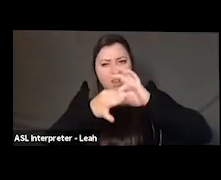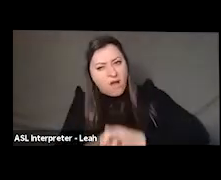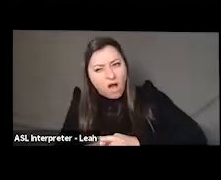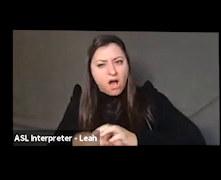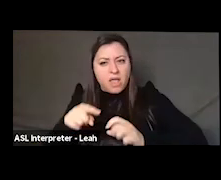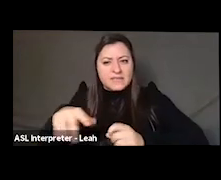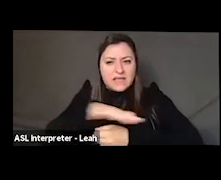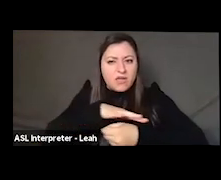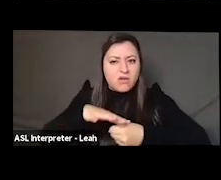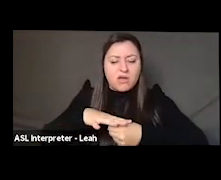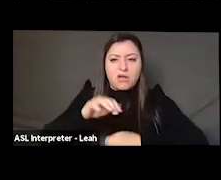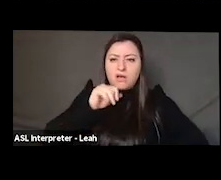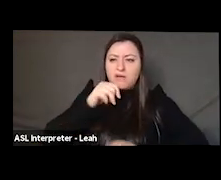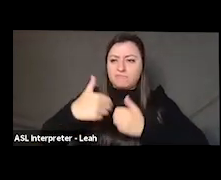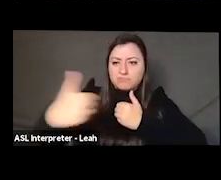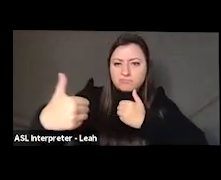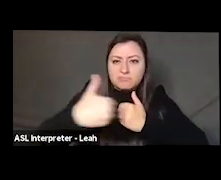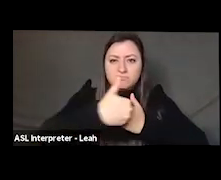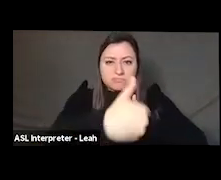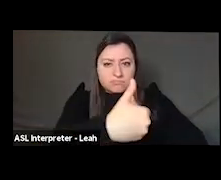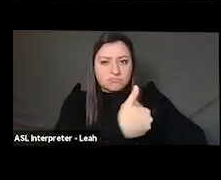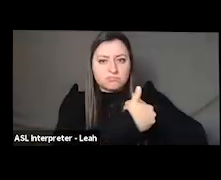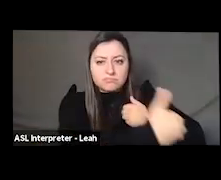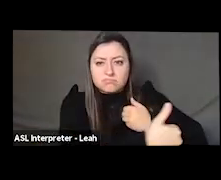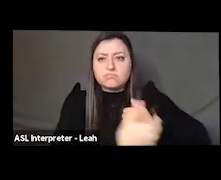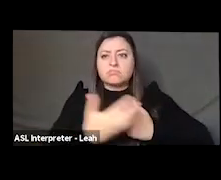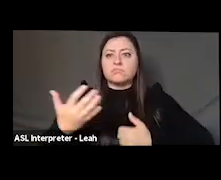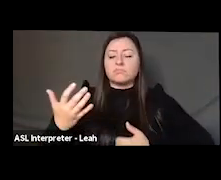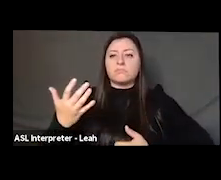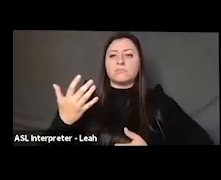of the impacts of the cultural